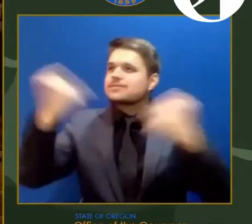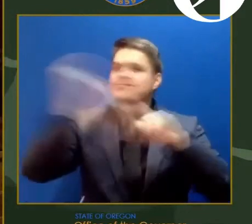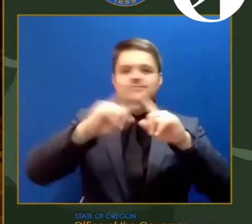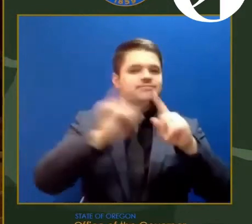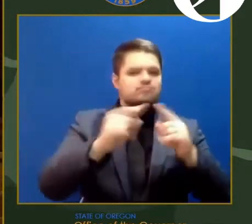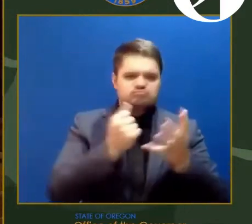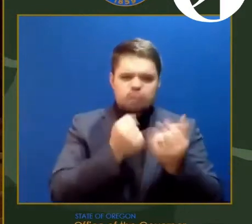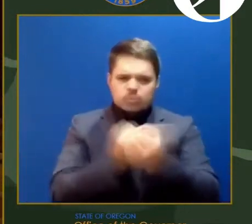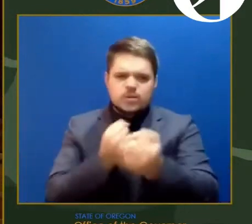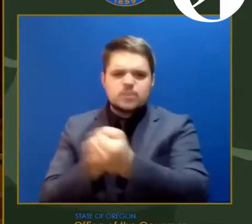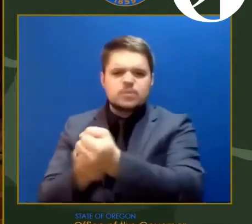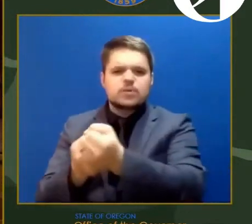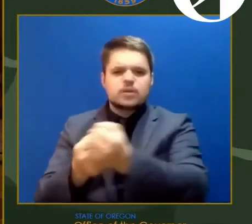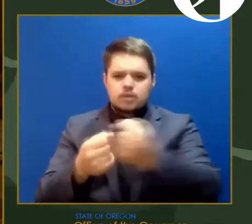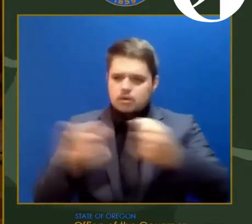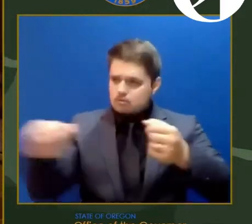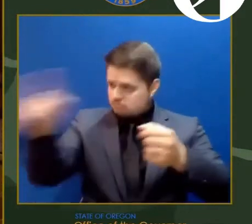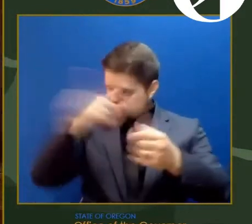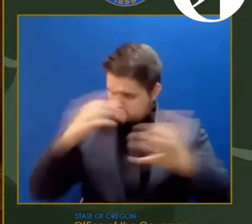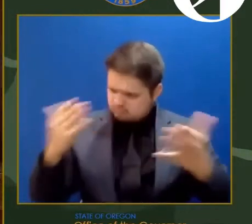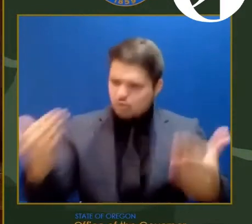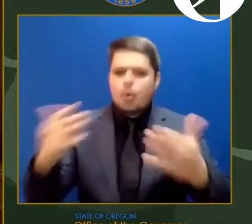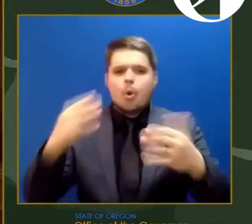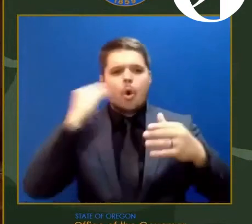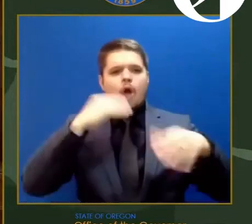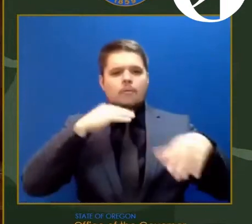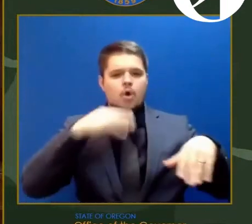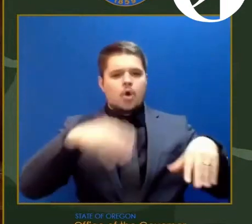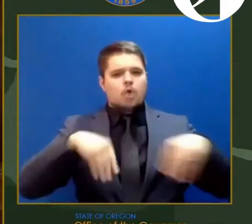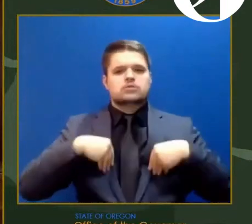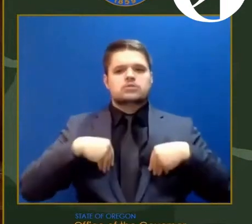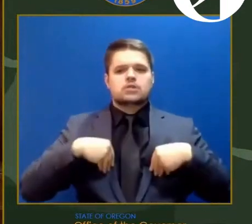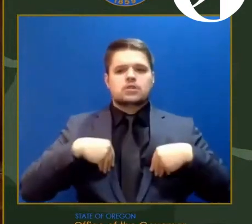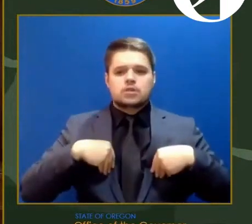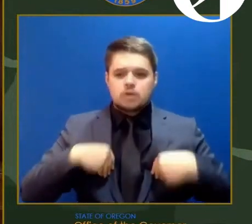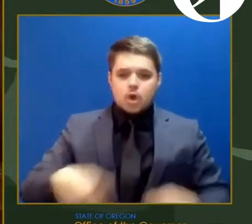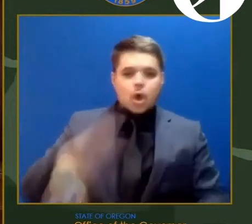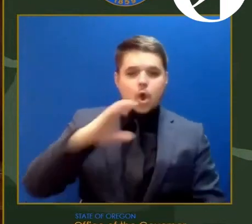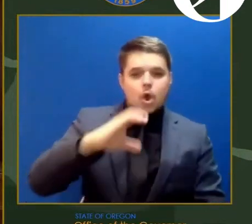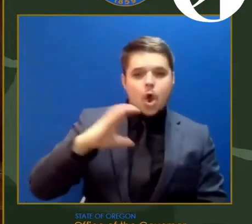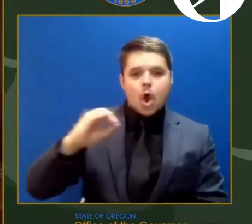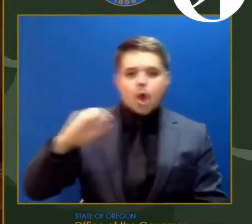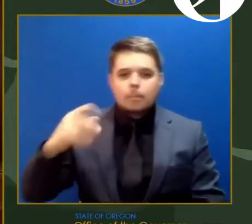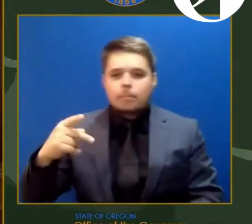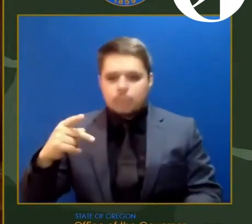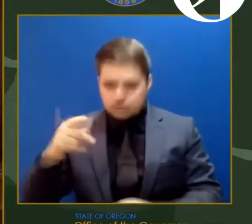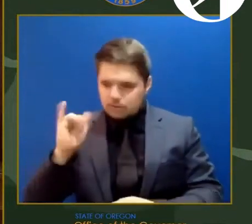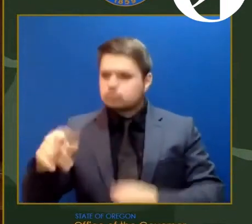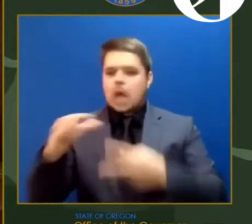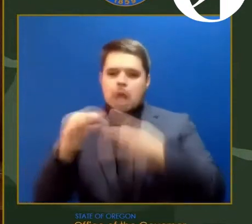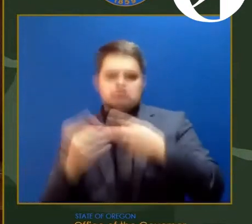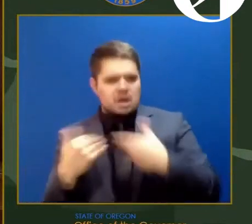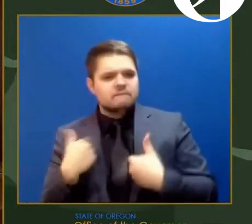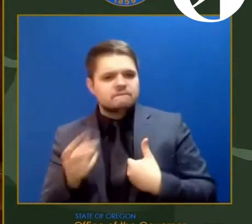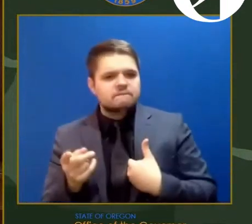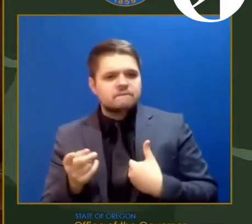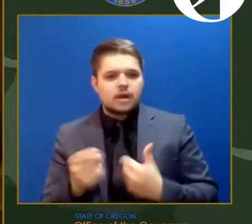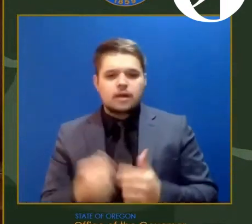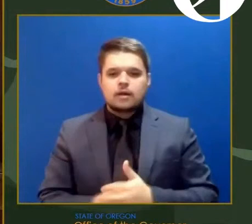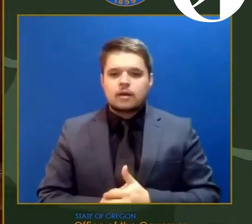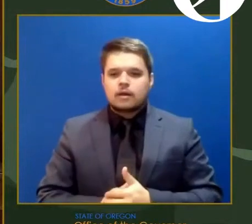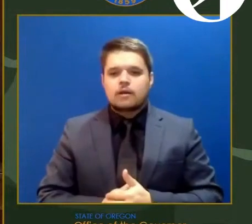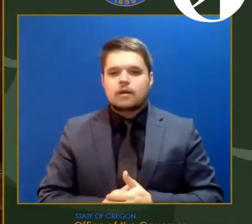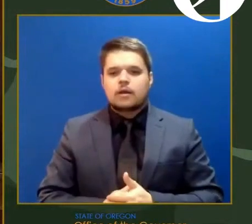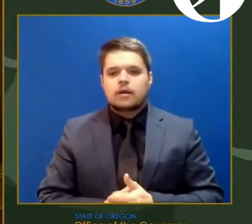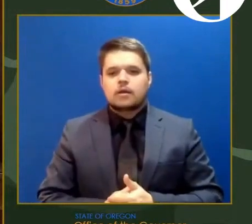co-op and land trust models to our system. And as we have learned from Raina and Paul, we cannot continue